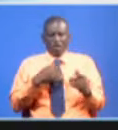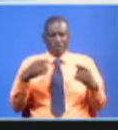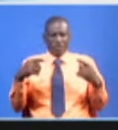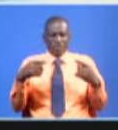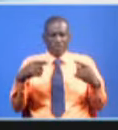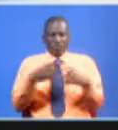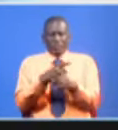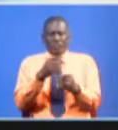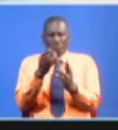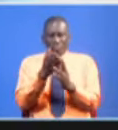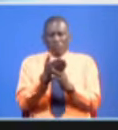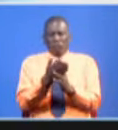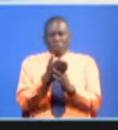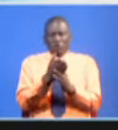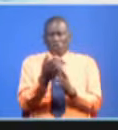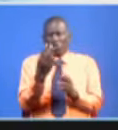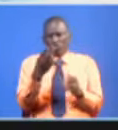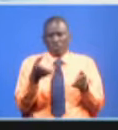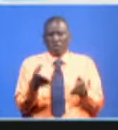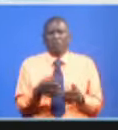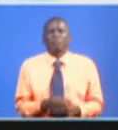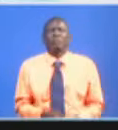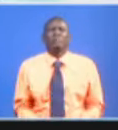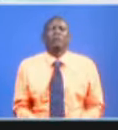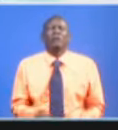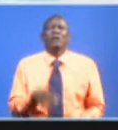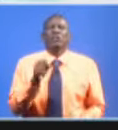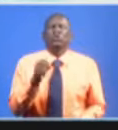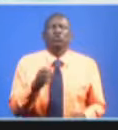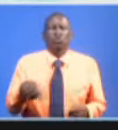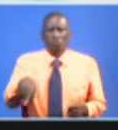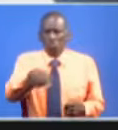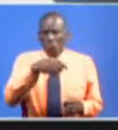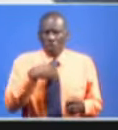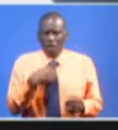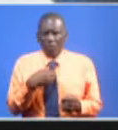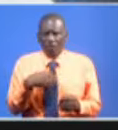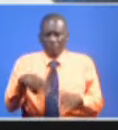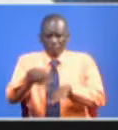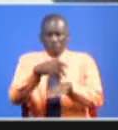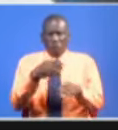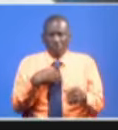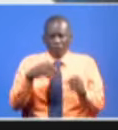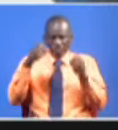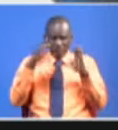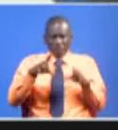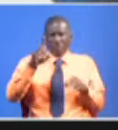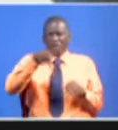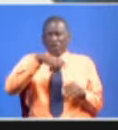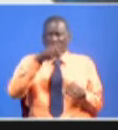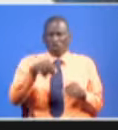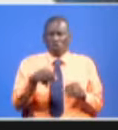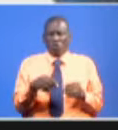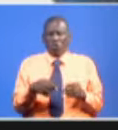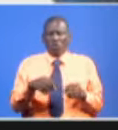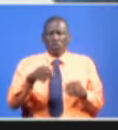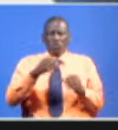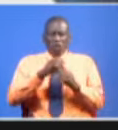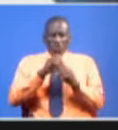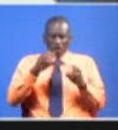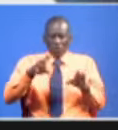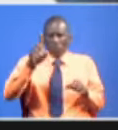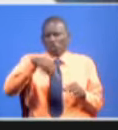things. Right. So there is, in principle, nothing wrong for a bishop